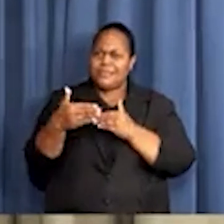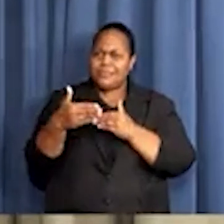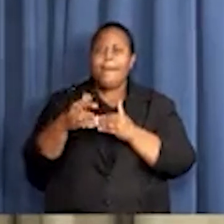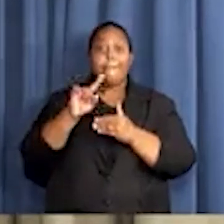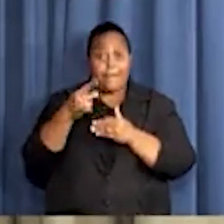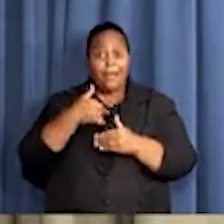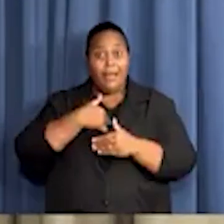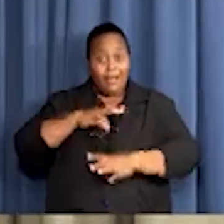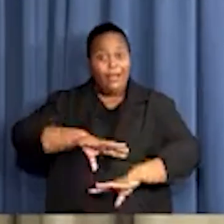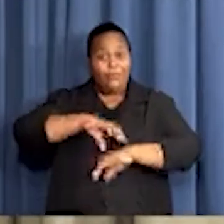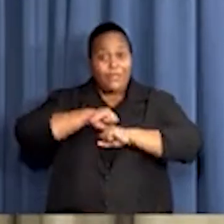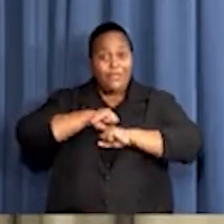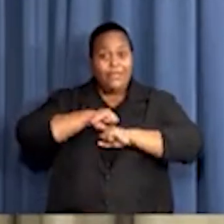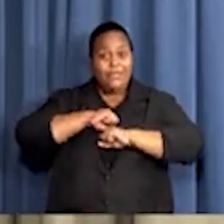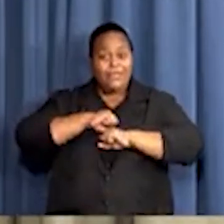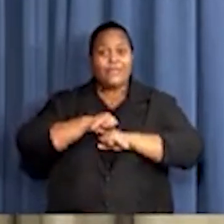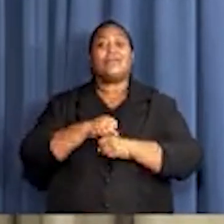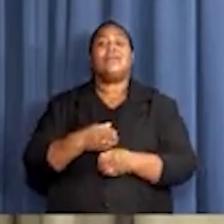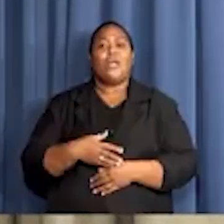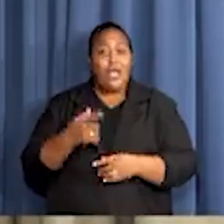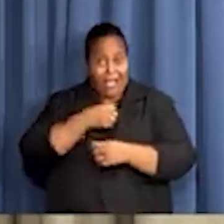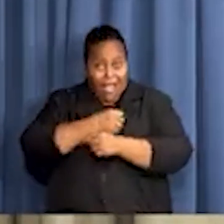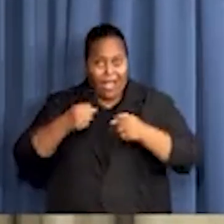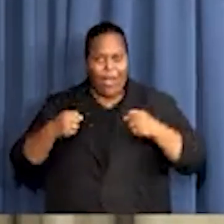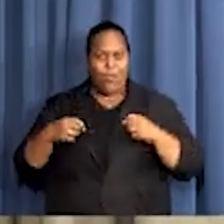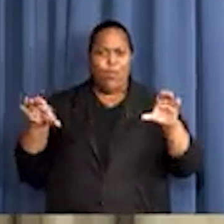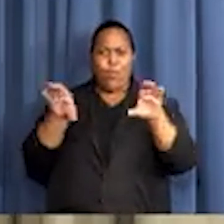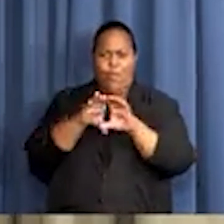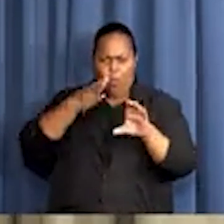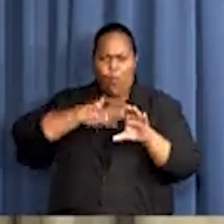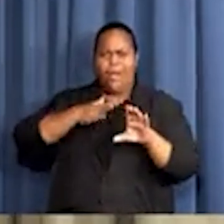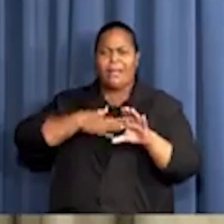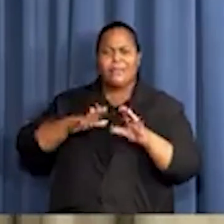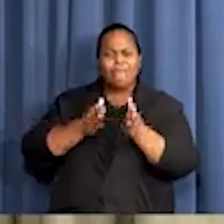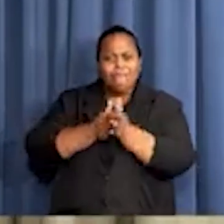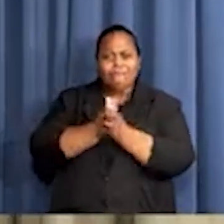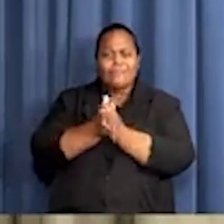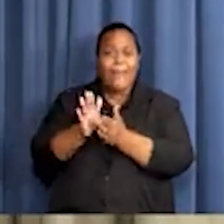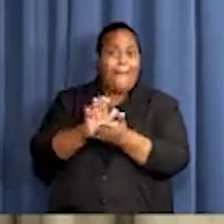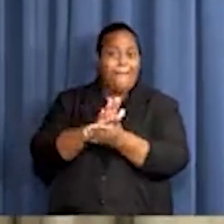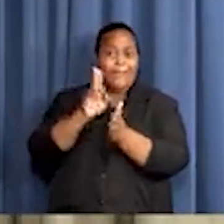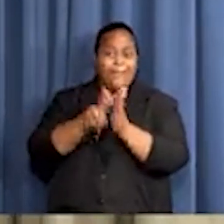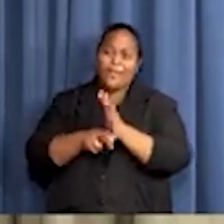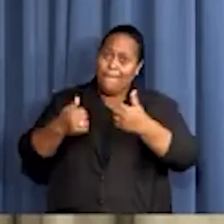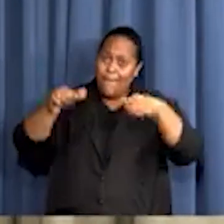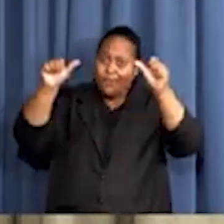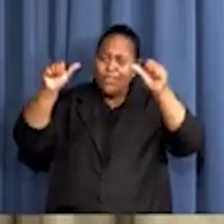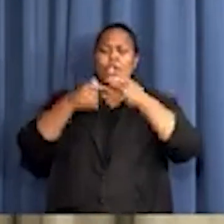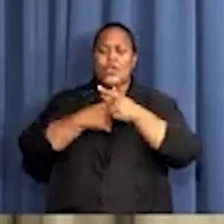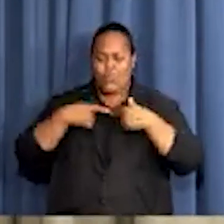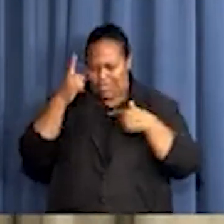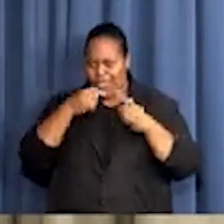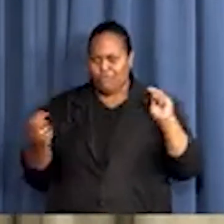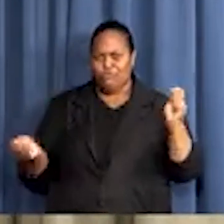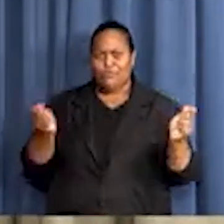am confident that driven by our common desire for happiness and prosperity, we can